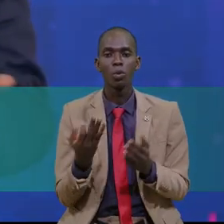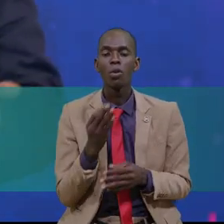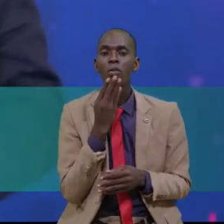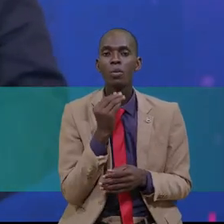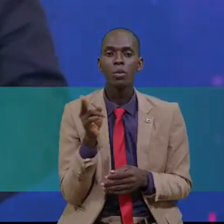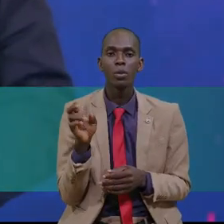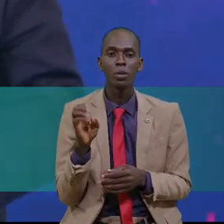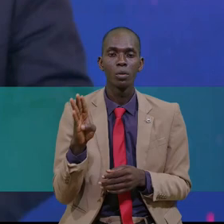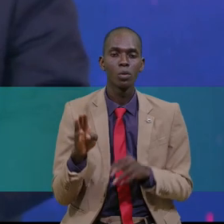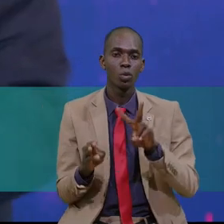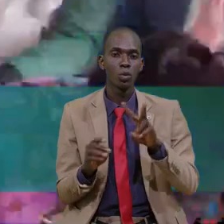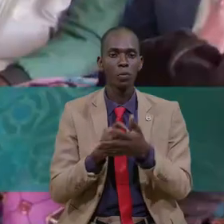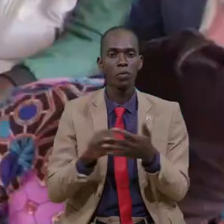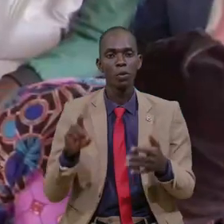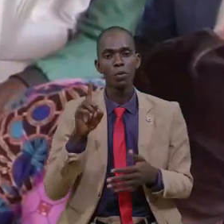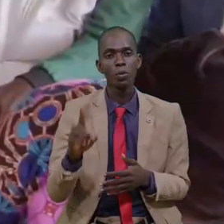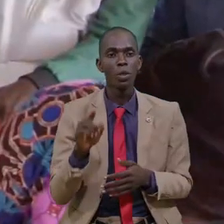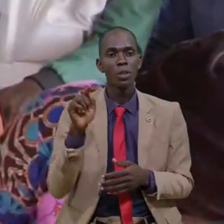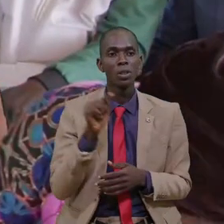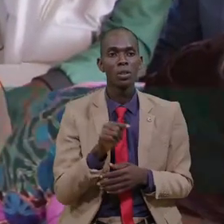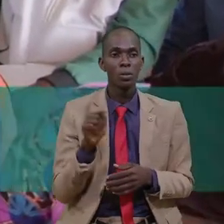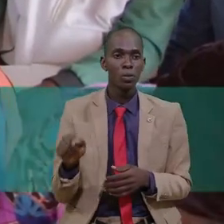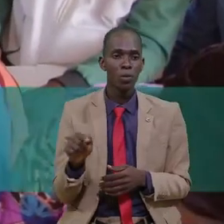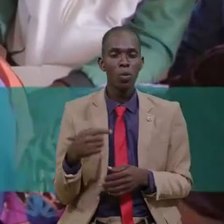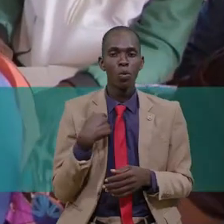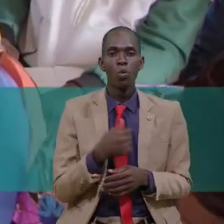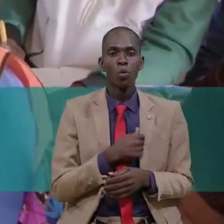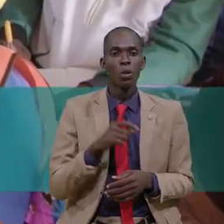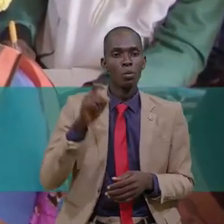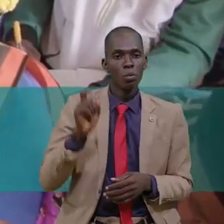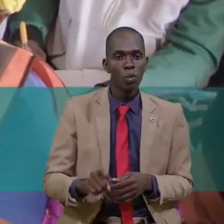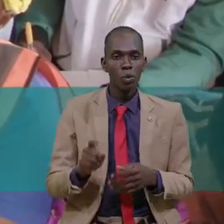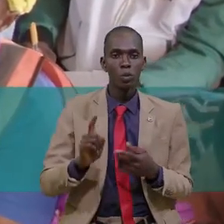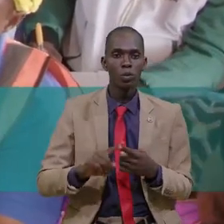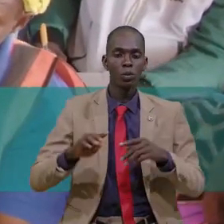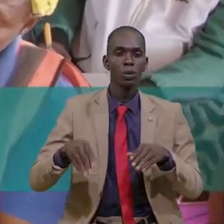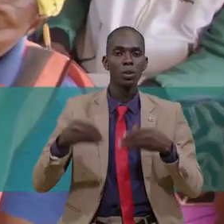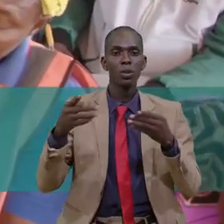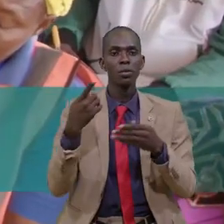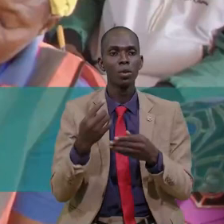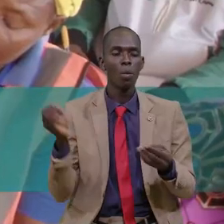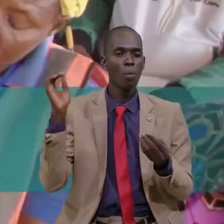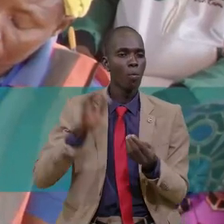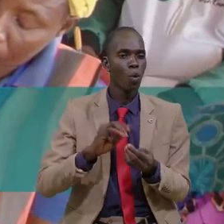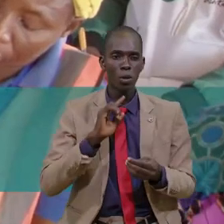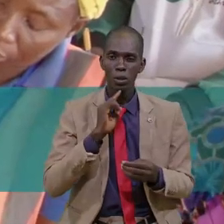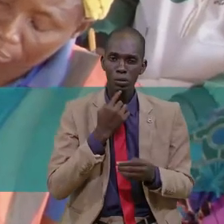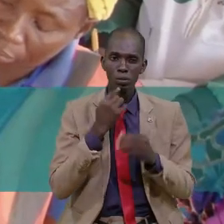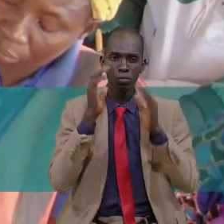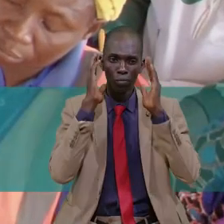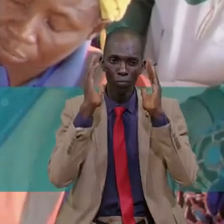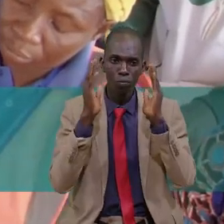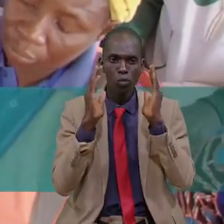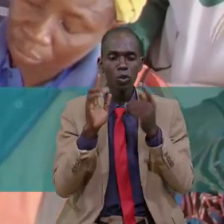verse 1. Therefore, we ought to give the more earnest heed to